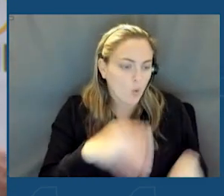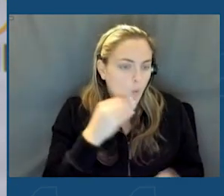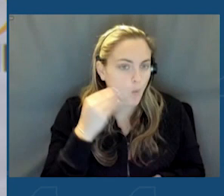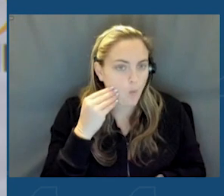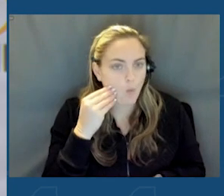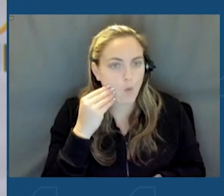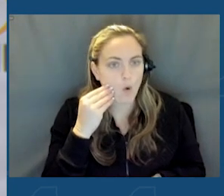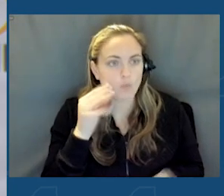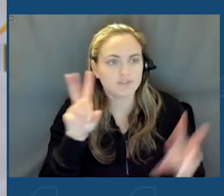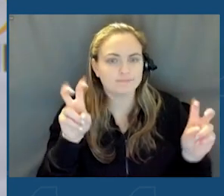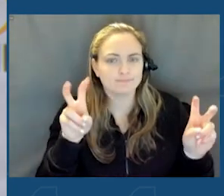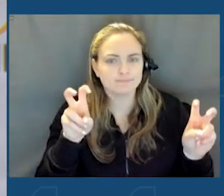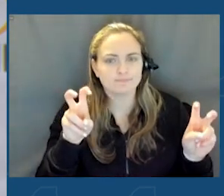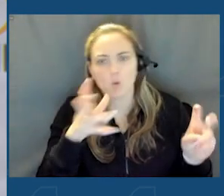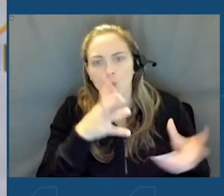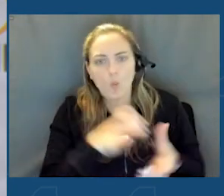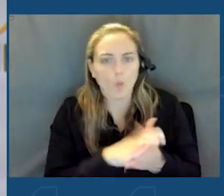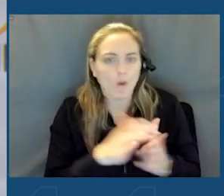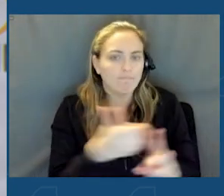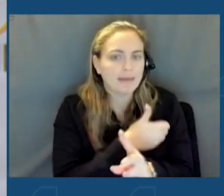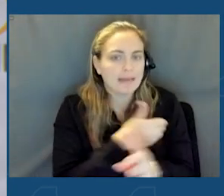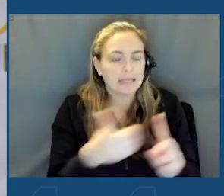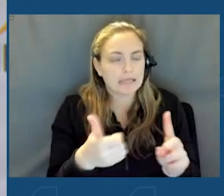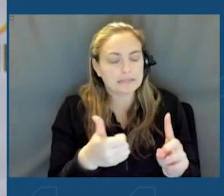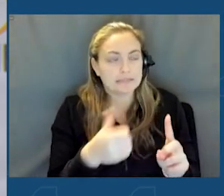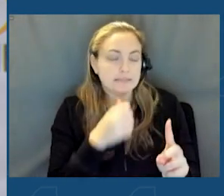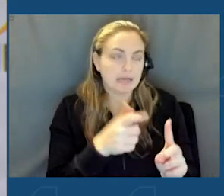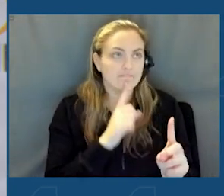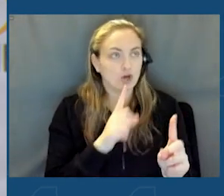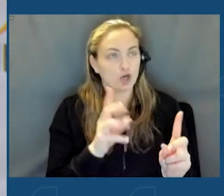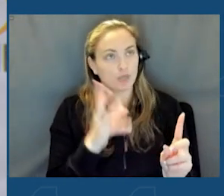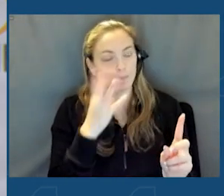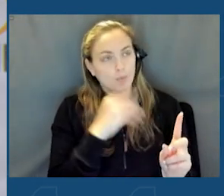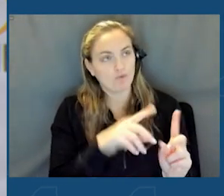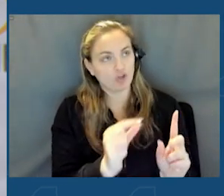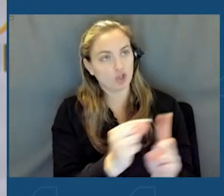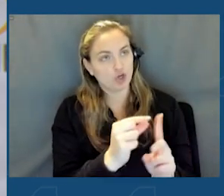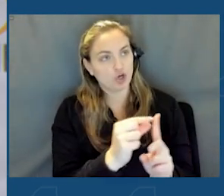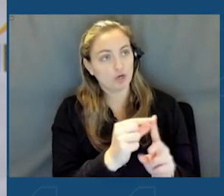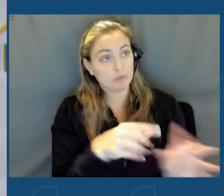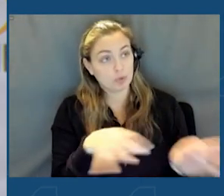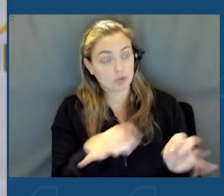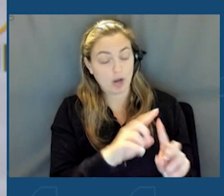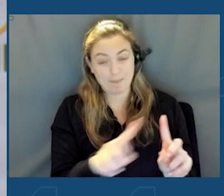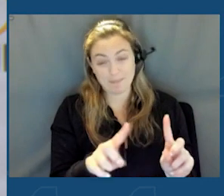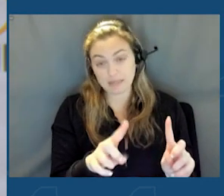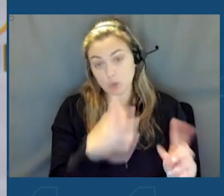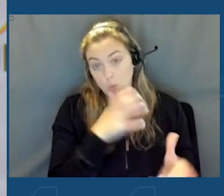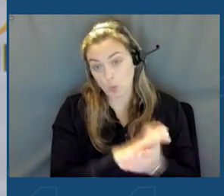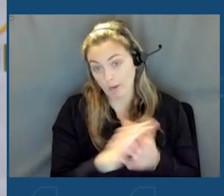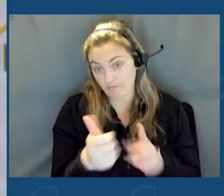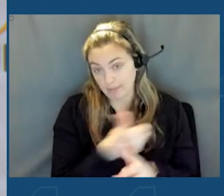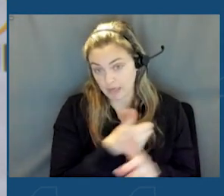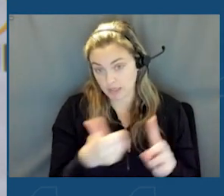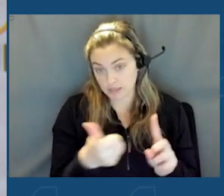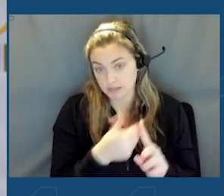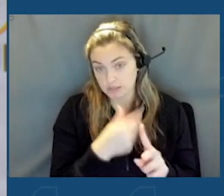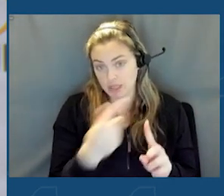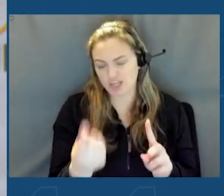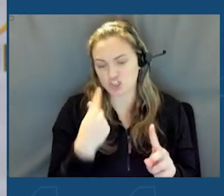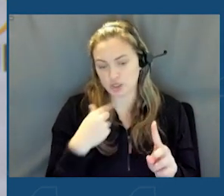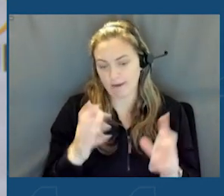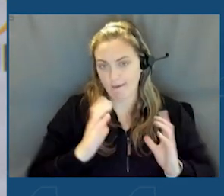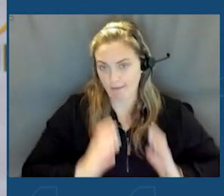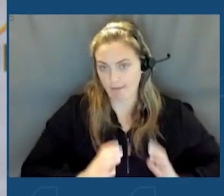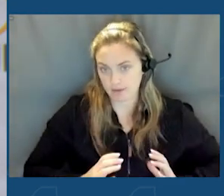beatings. Not a very beautiful way to describe it, but it was wife beatings. And she talked about how she had clients,